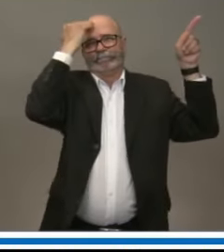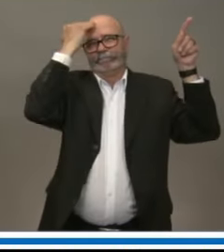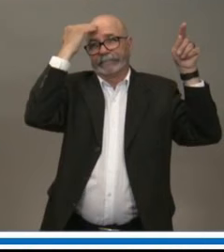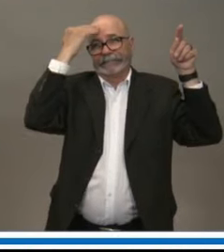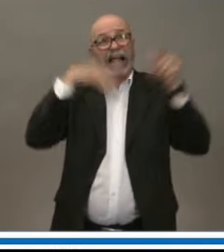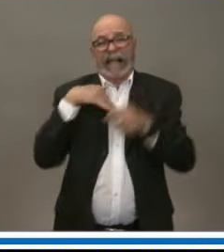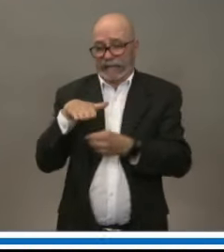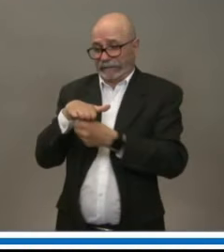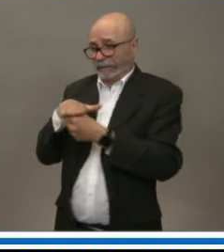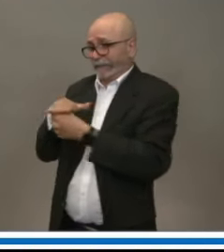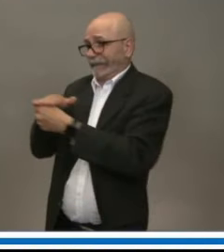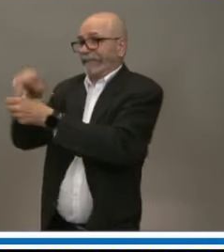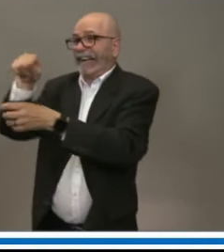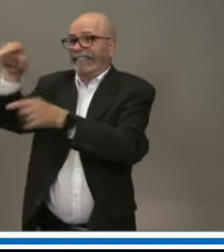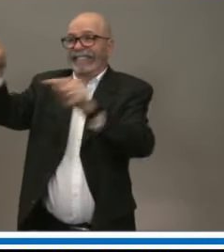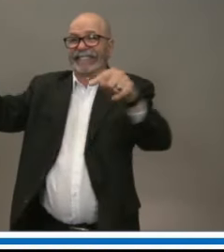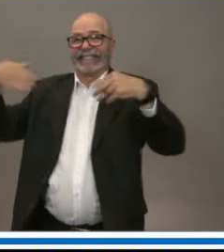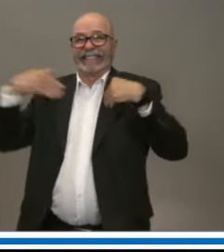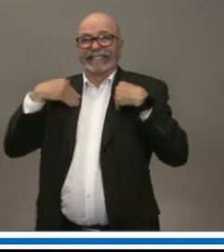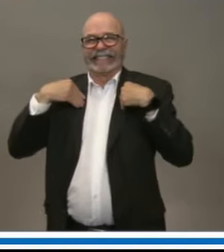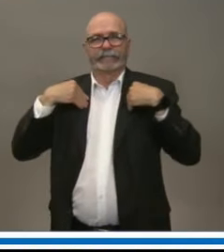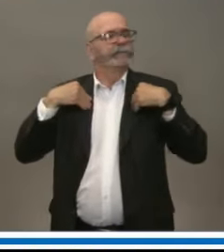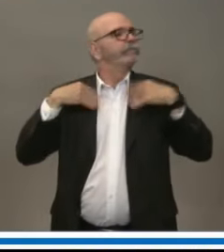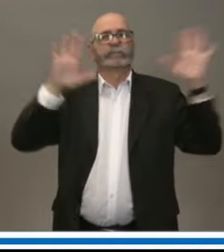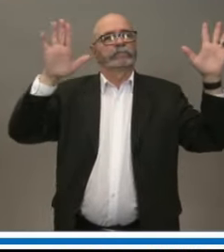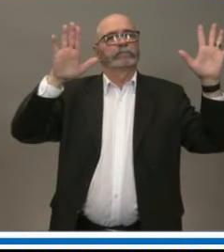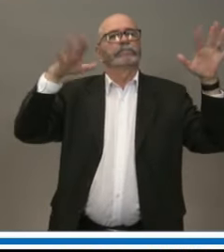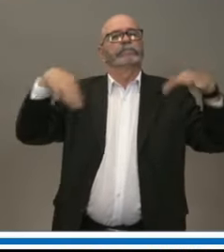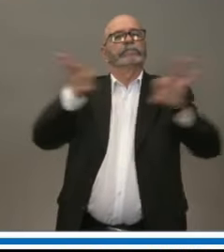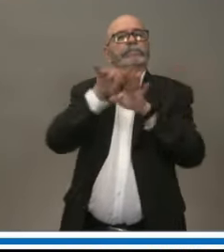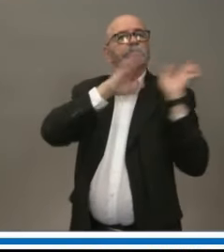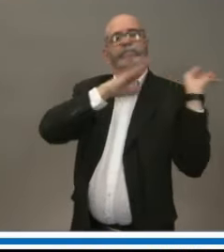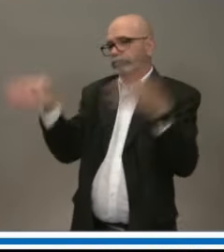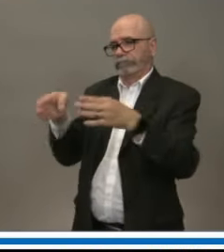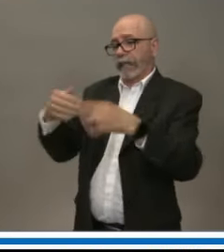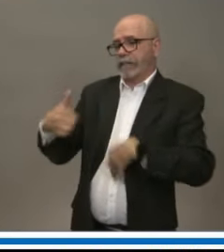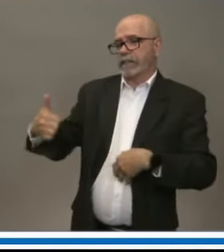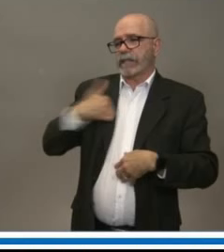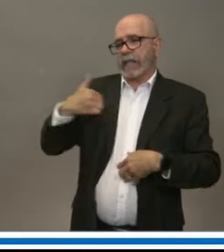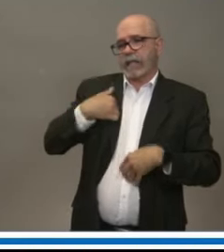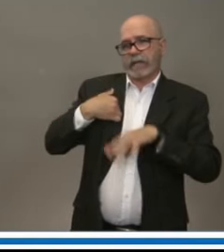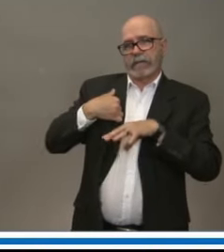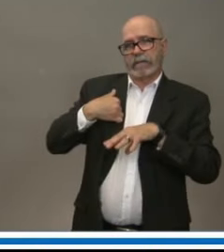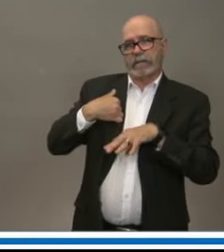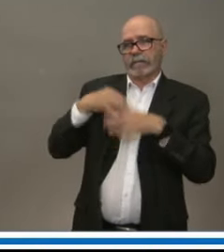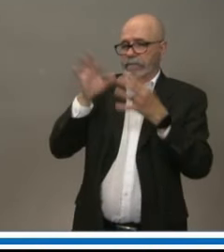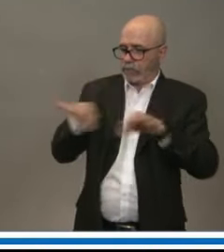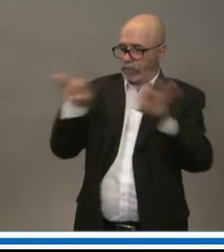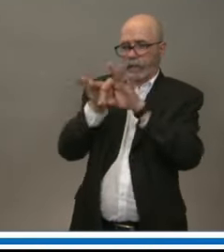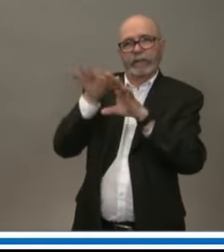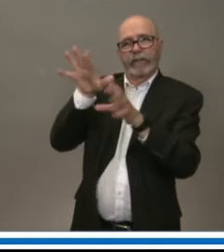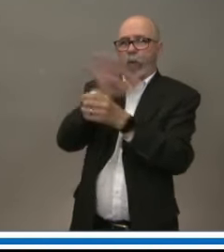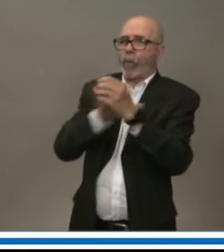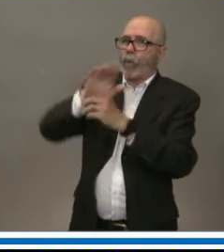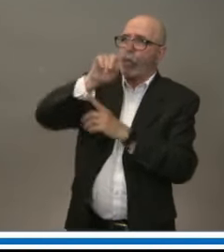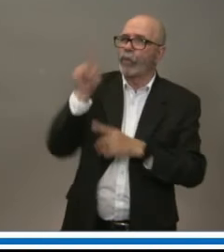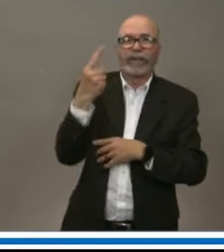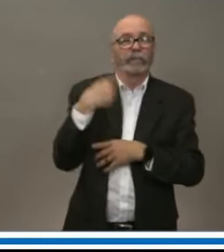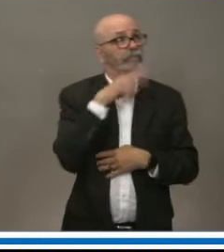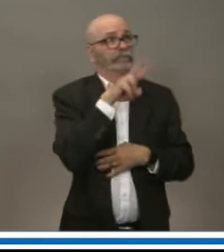has been focused on Canadians and Canadian families and businesses. And it's been really a tremendous experience to be able to